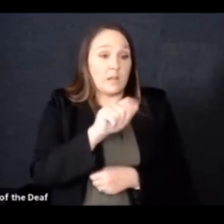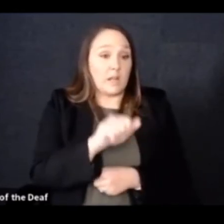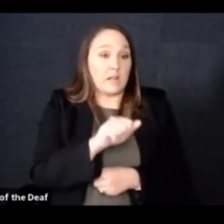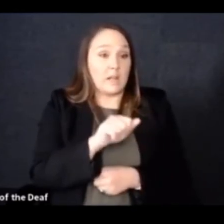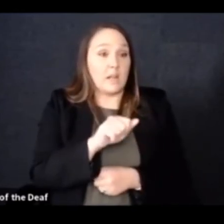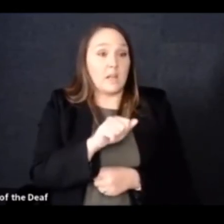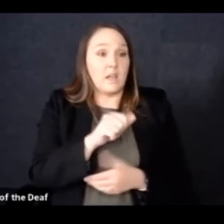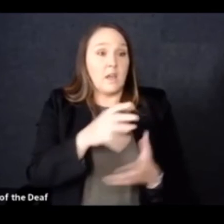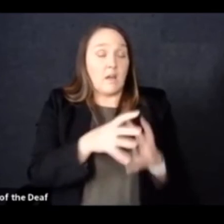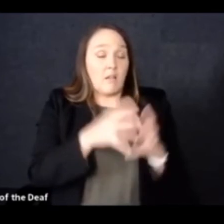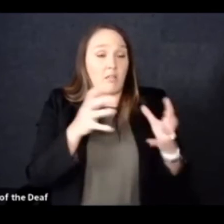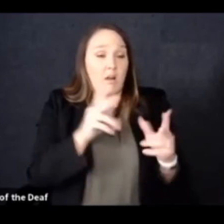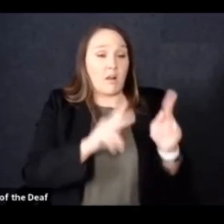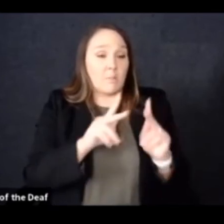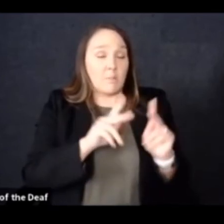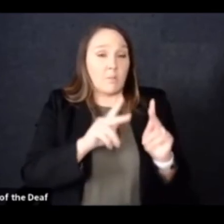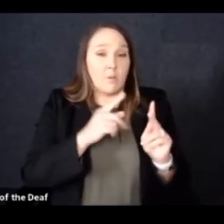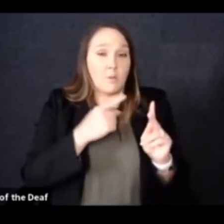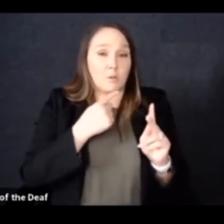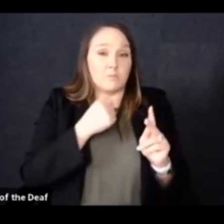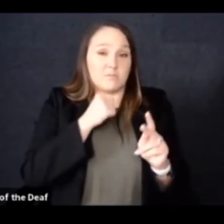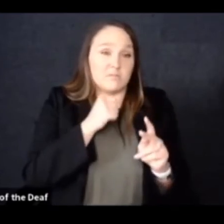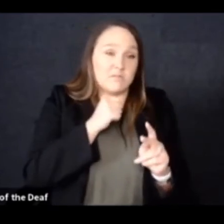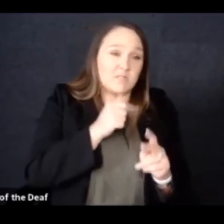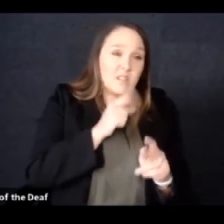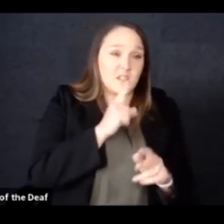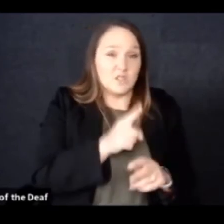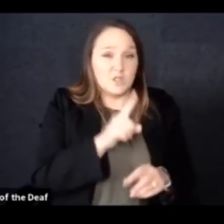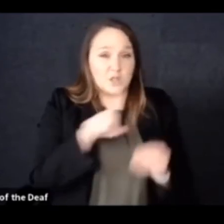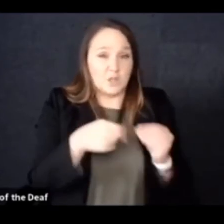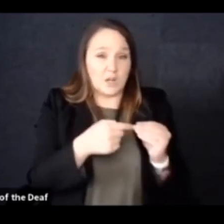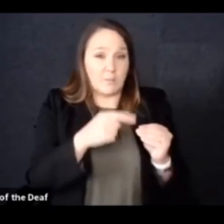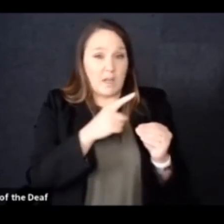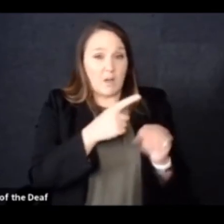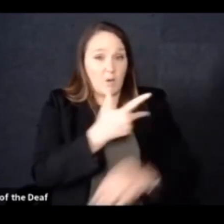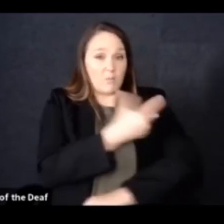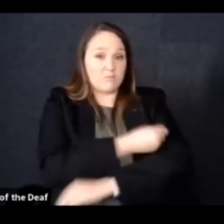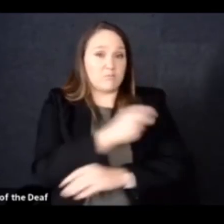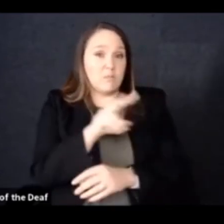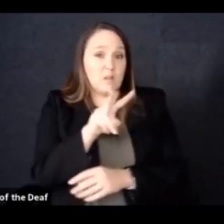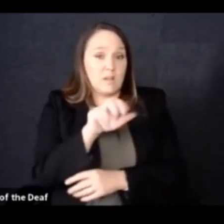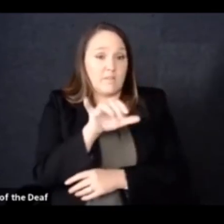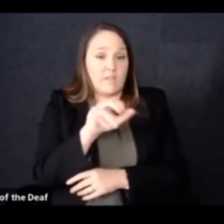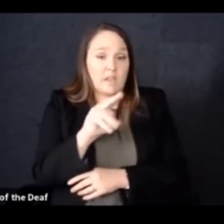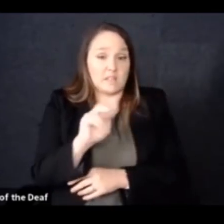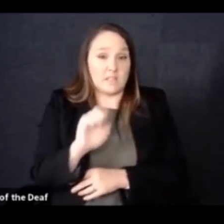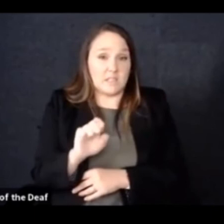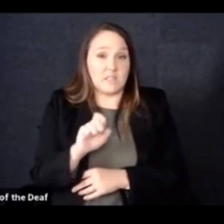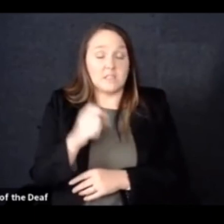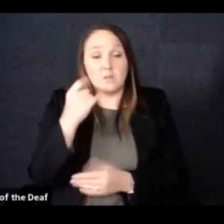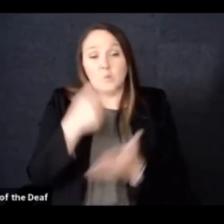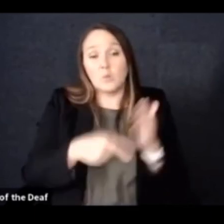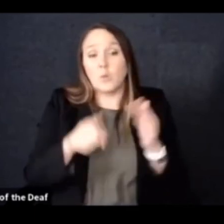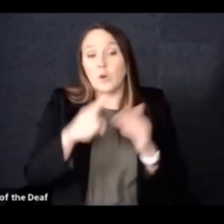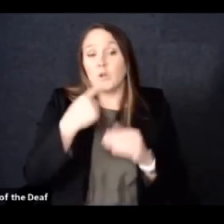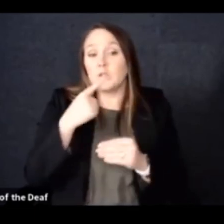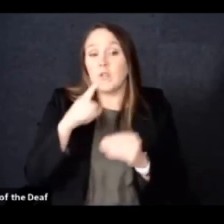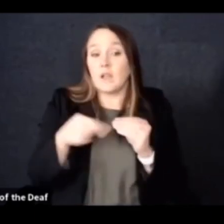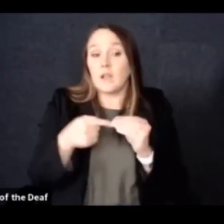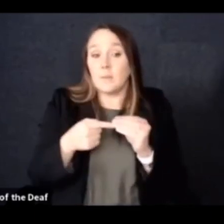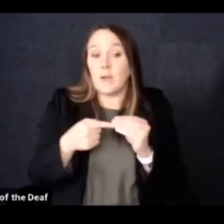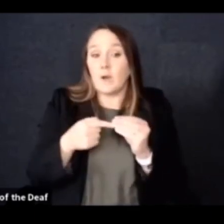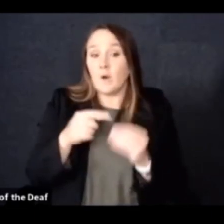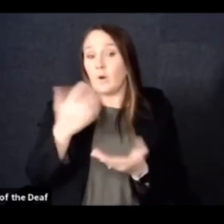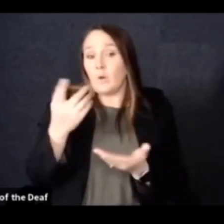skepticism about a vaccine that may be released in the coming months. What would you say to those who say they are considering not taking a vaccine when it is